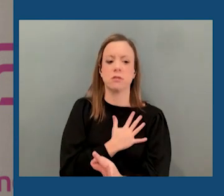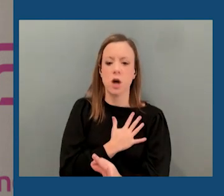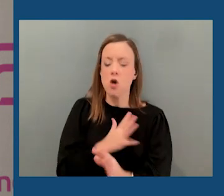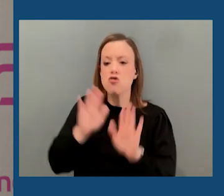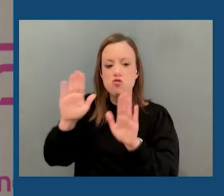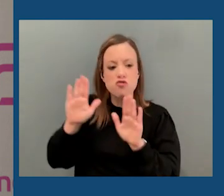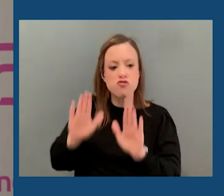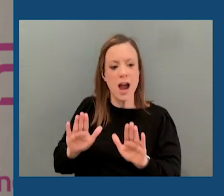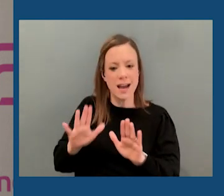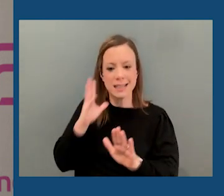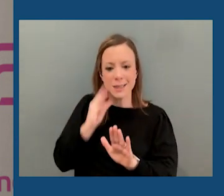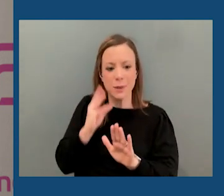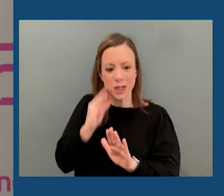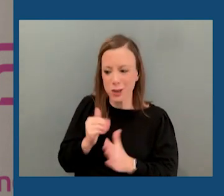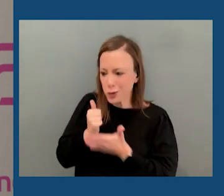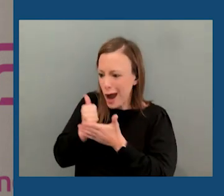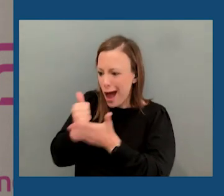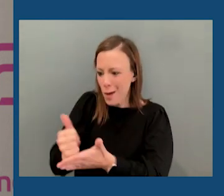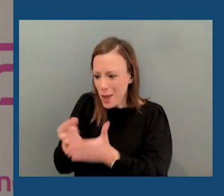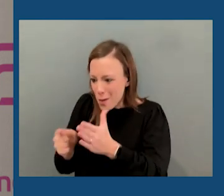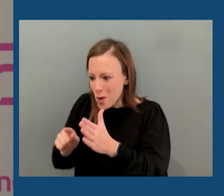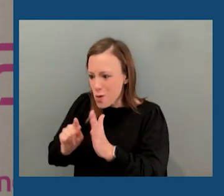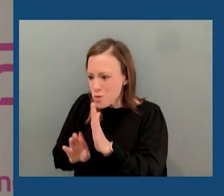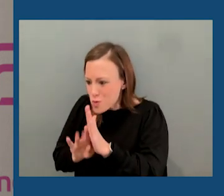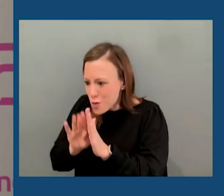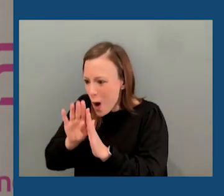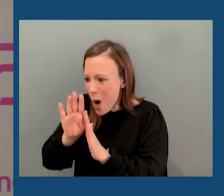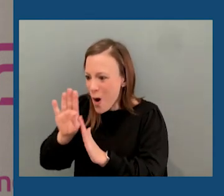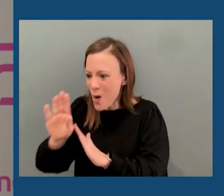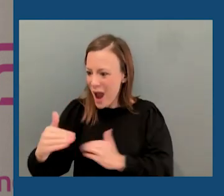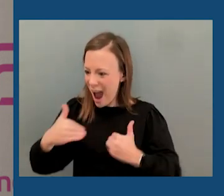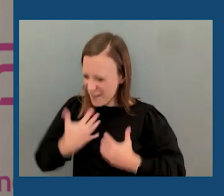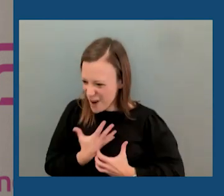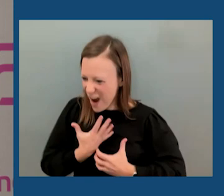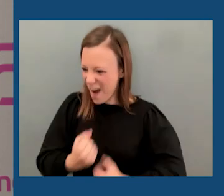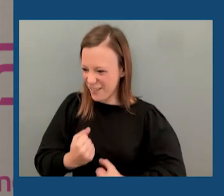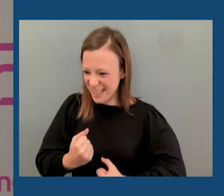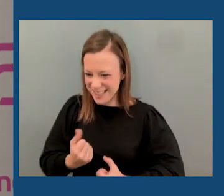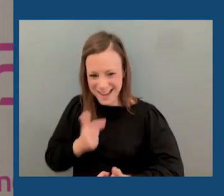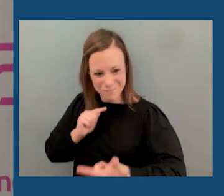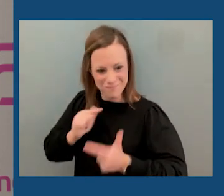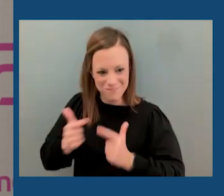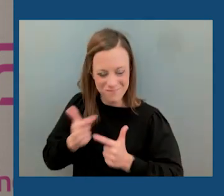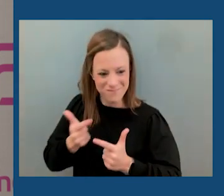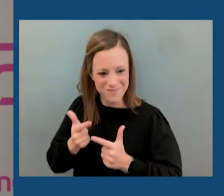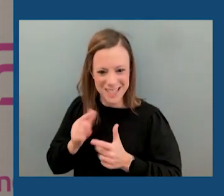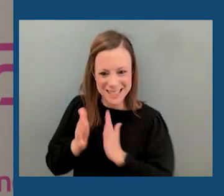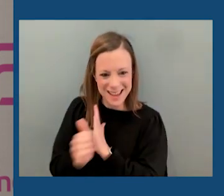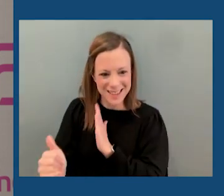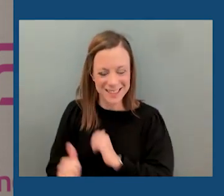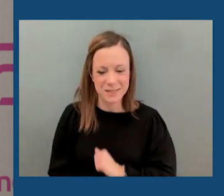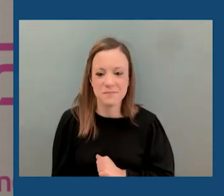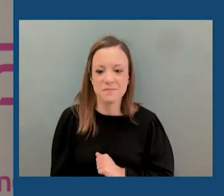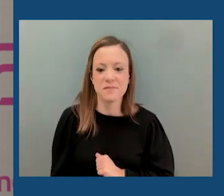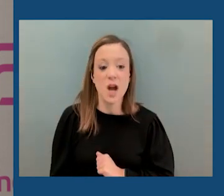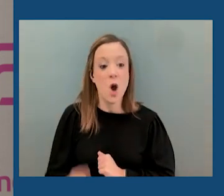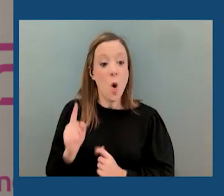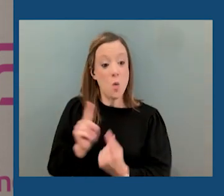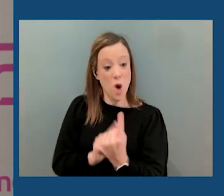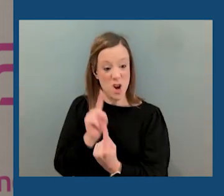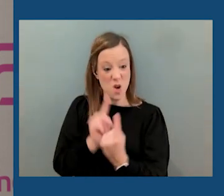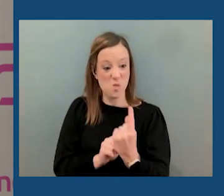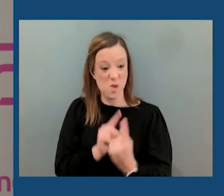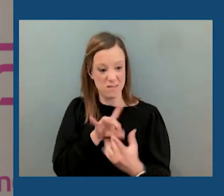and confidence. Some of the best interactions with students are the ones that happen one-on-one, when a student truly trusts you